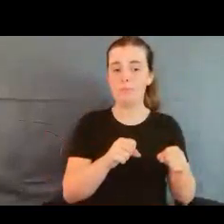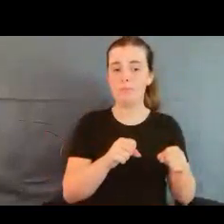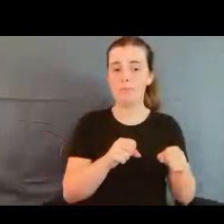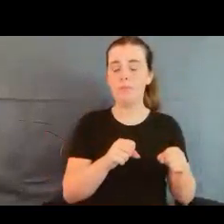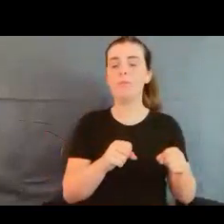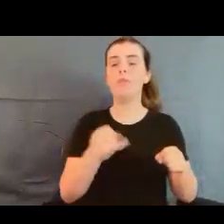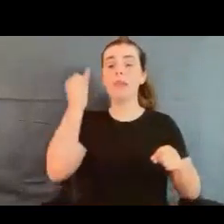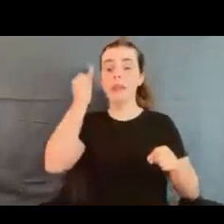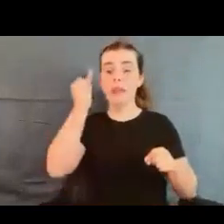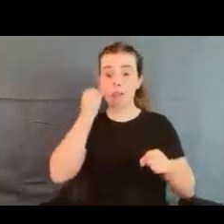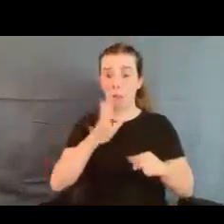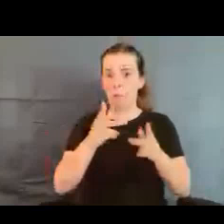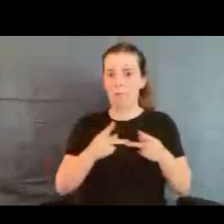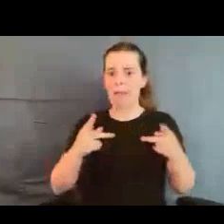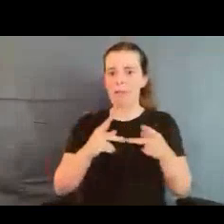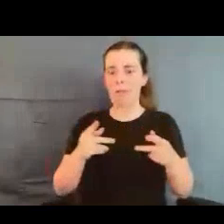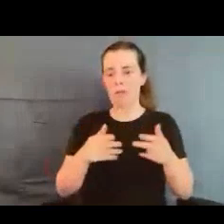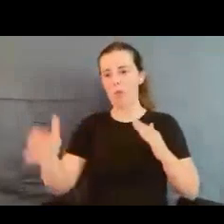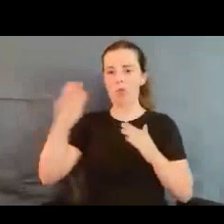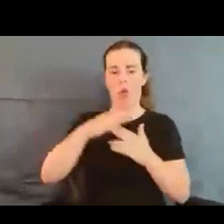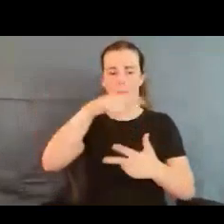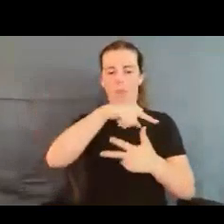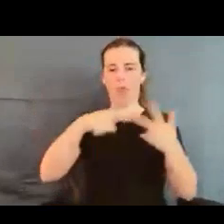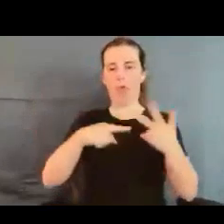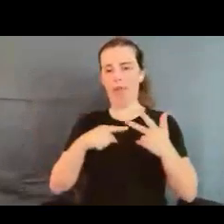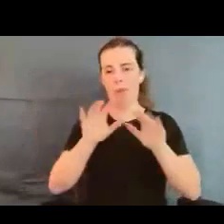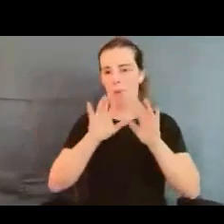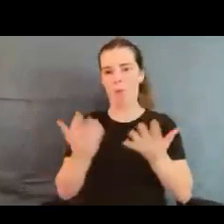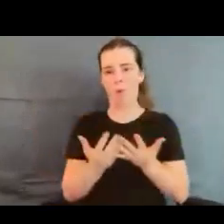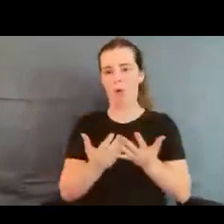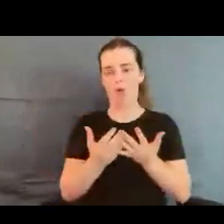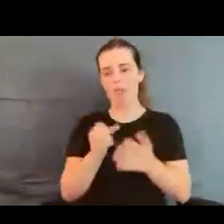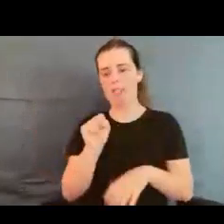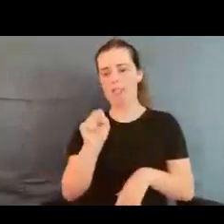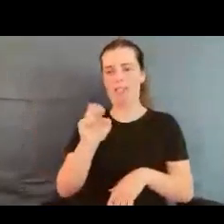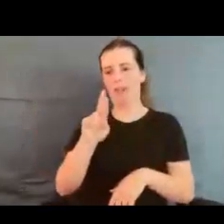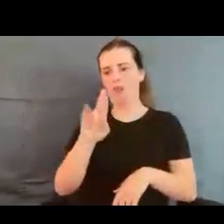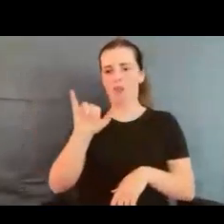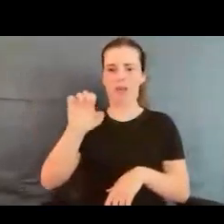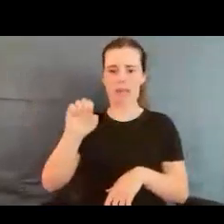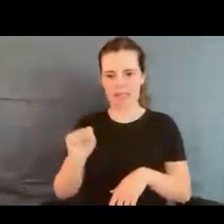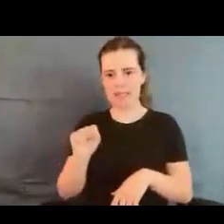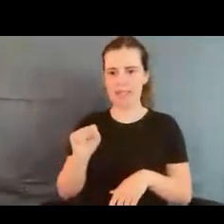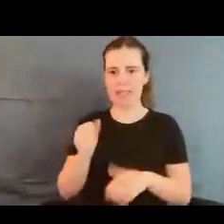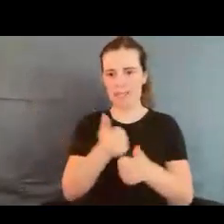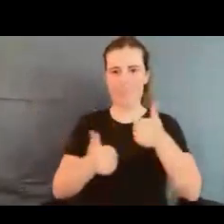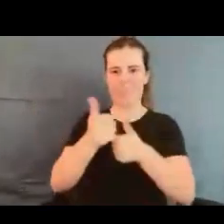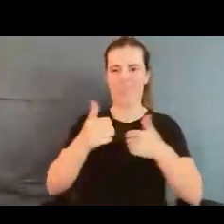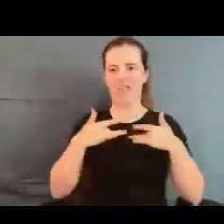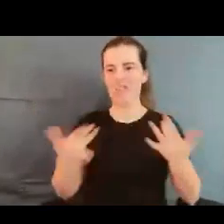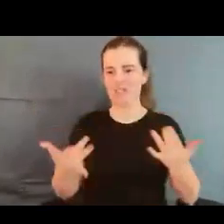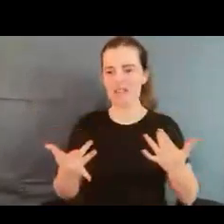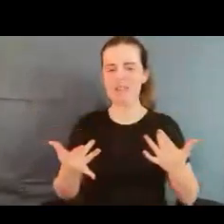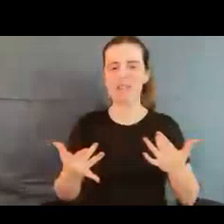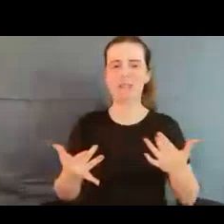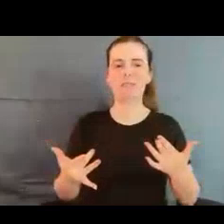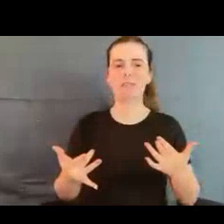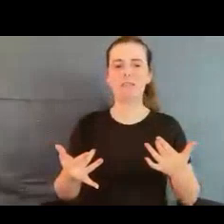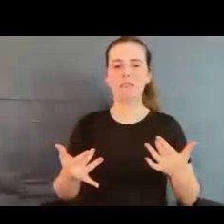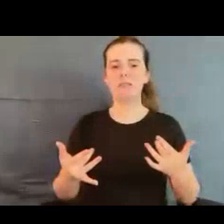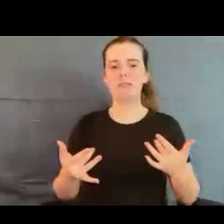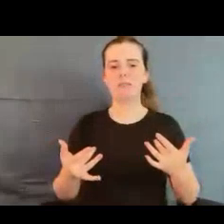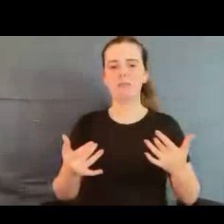three of a World Series event, or the top 10 of a World Series major, which Speedgoat's not a major, but in general, there's